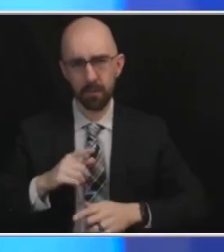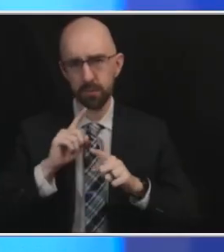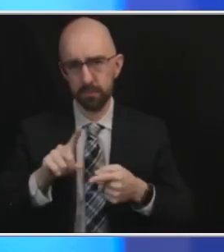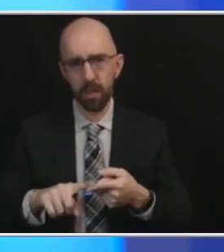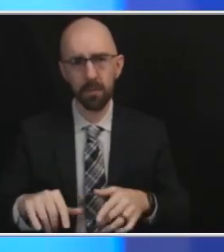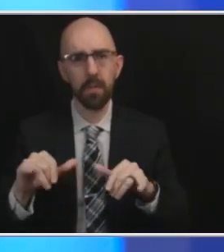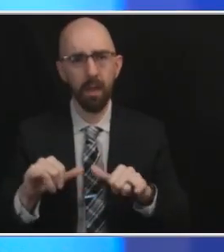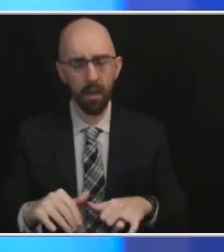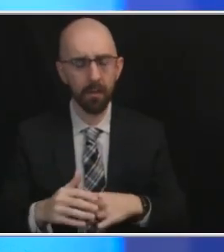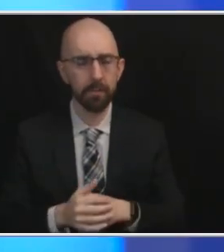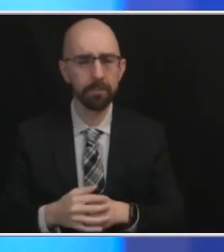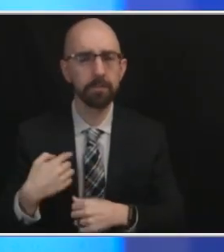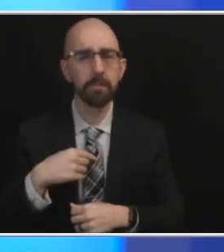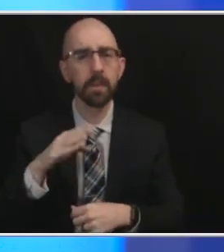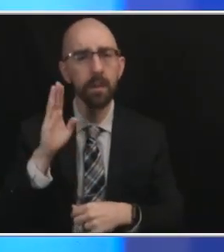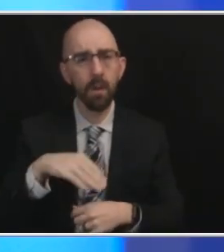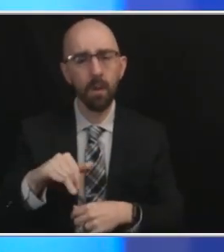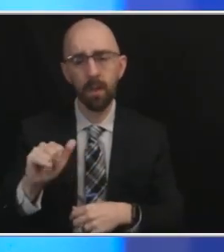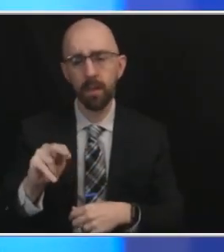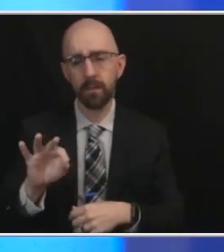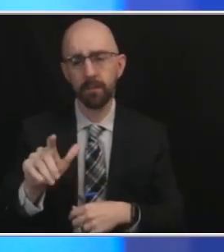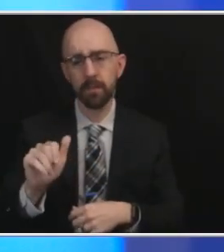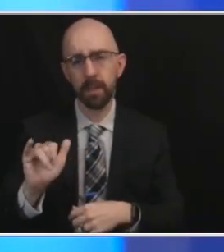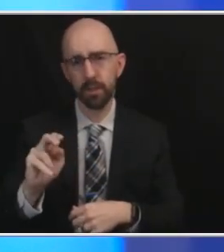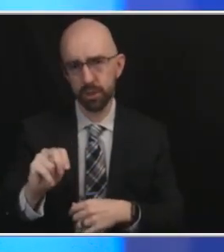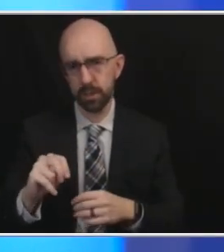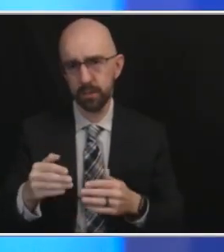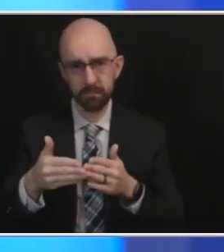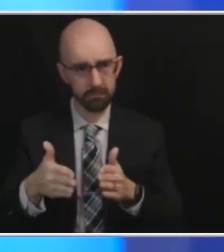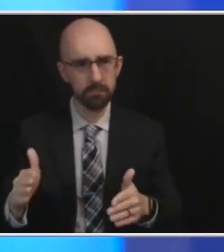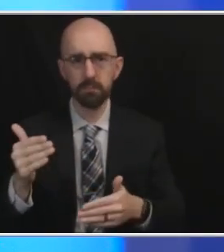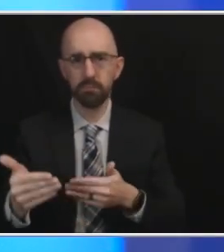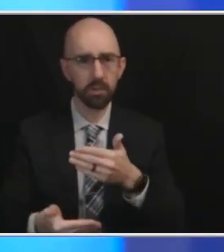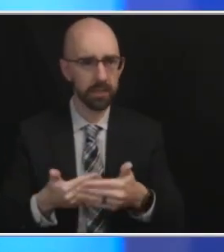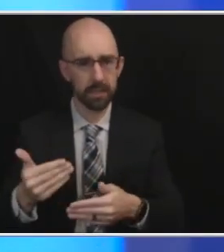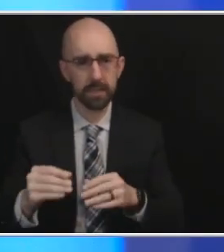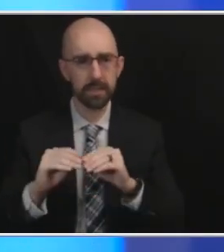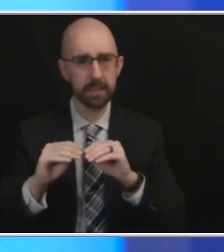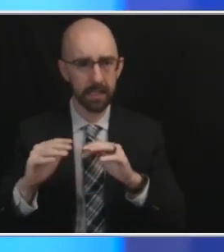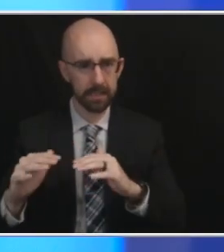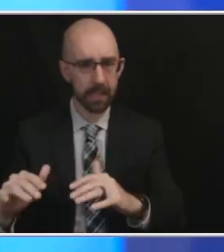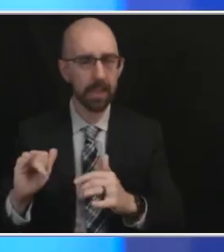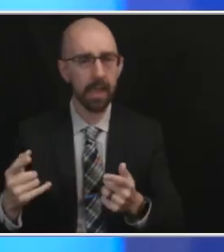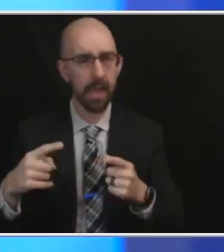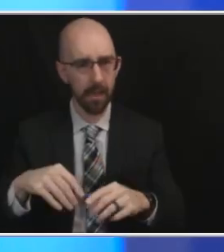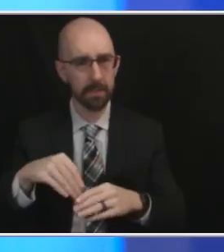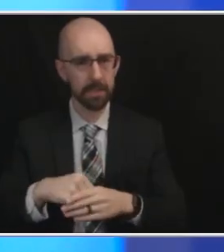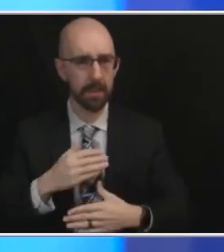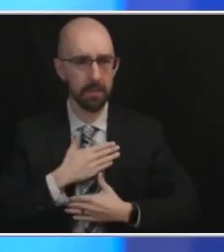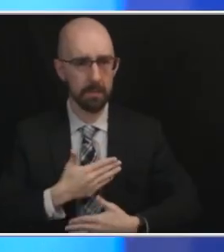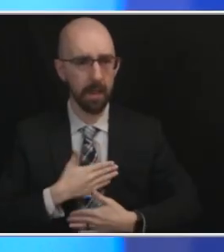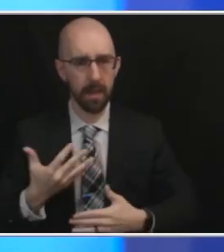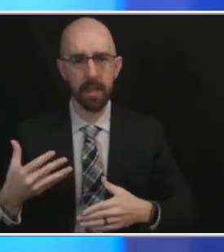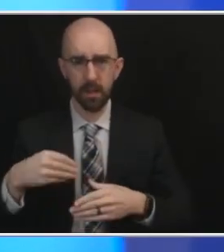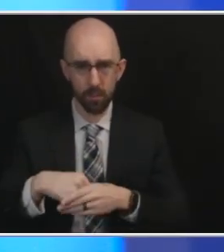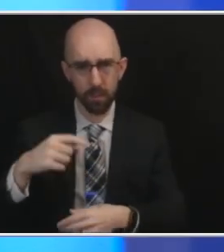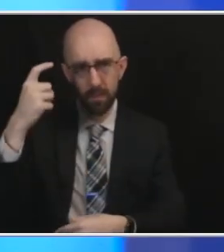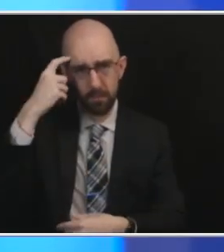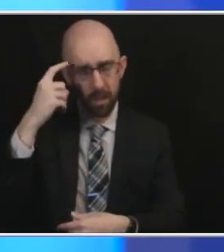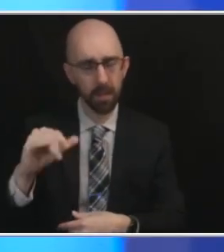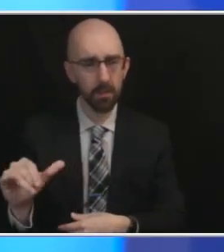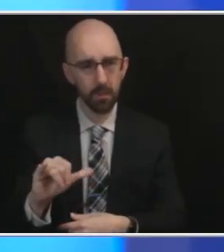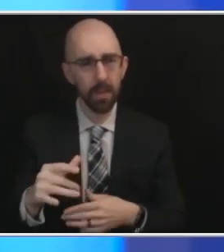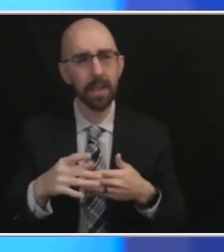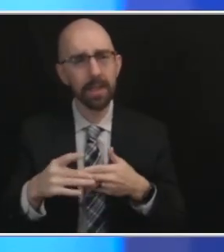that inflammation as a whole process and cascade that happens within the body, including within the brain, leads to